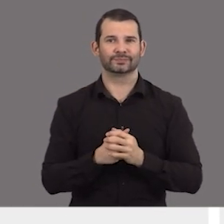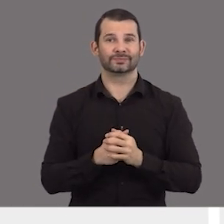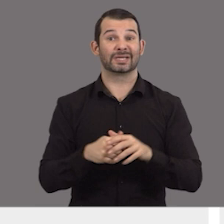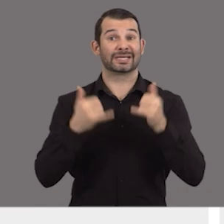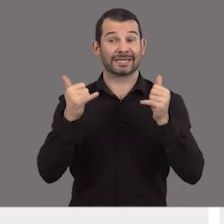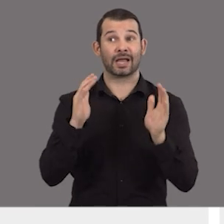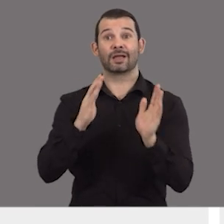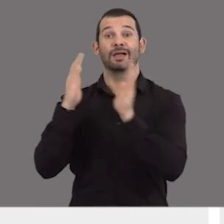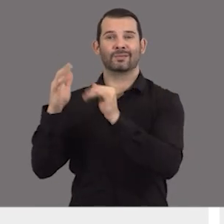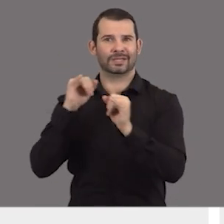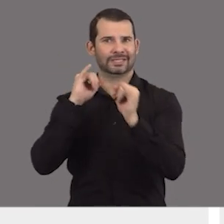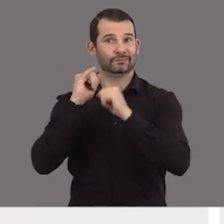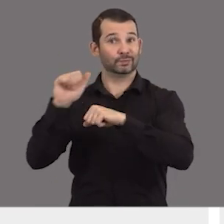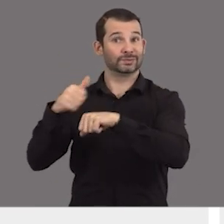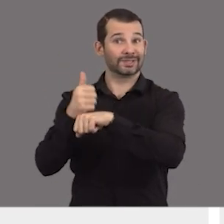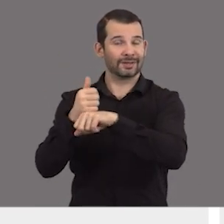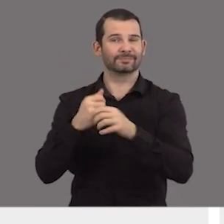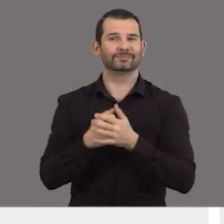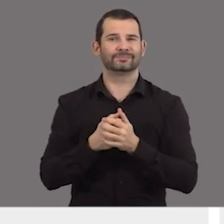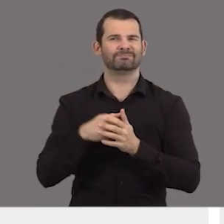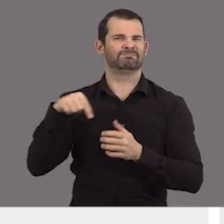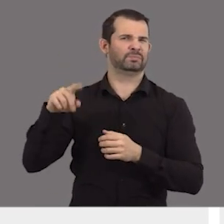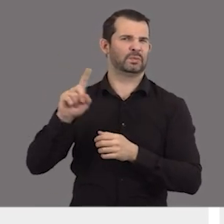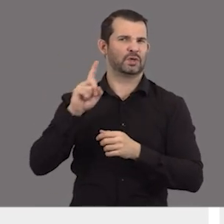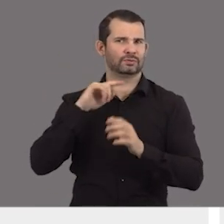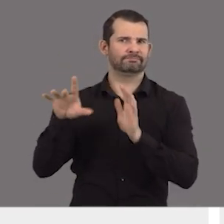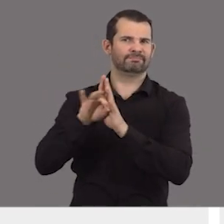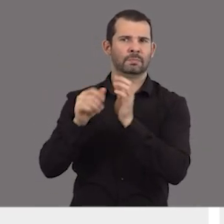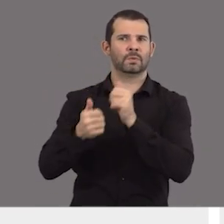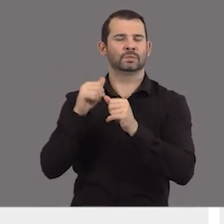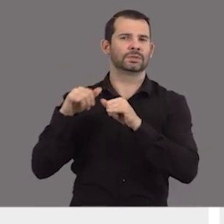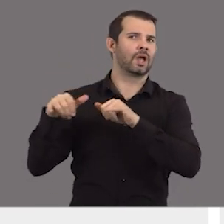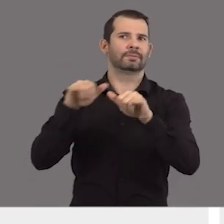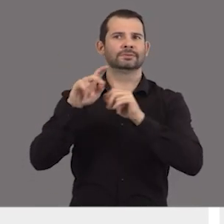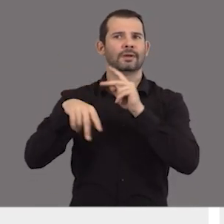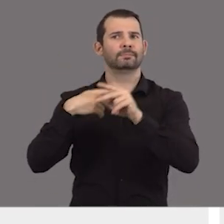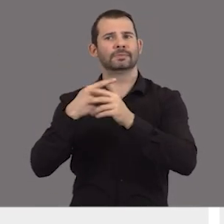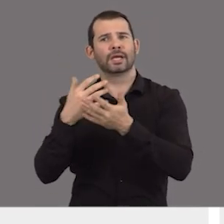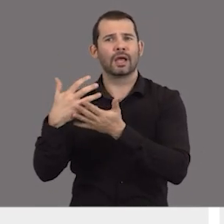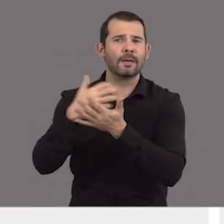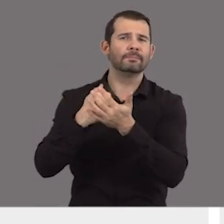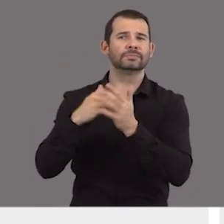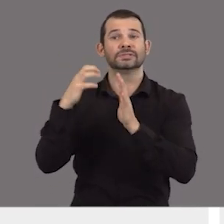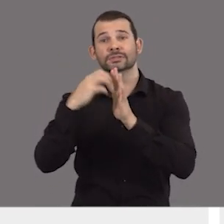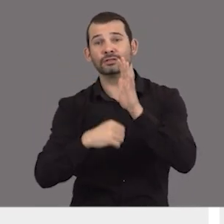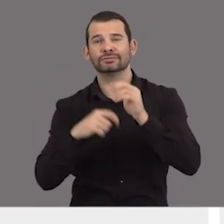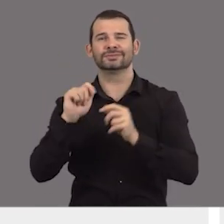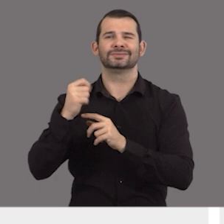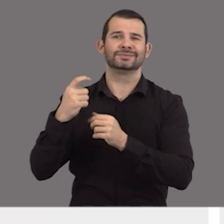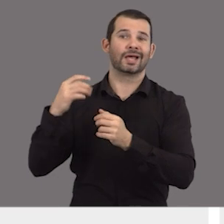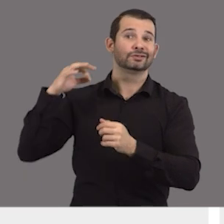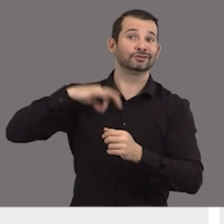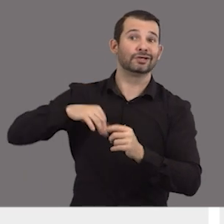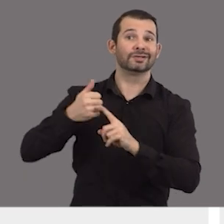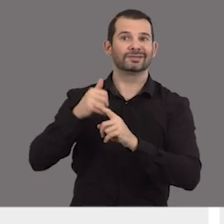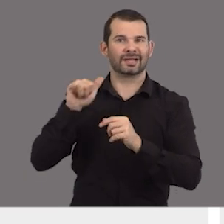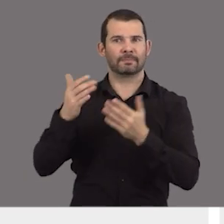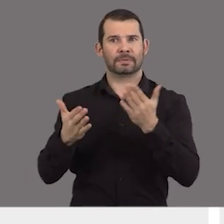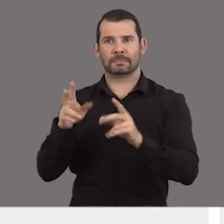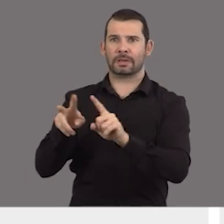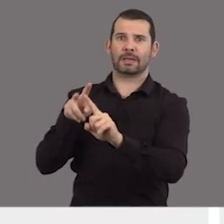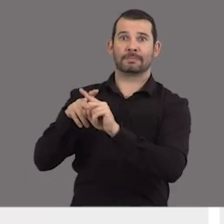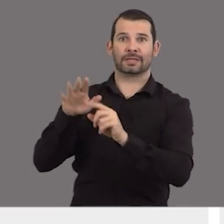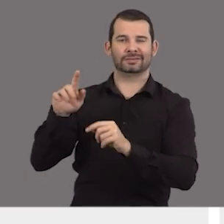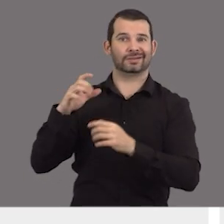We are now at the interview setup. This is where we select the most common types of income, deductions, and tax credits that